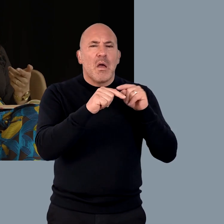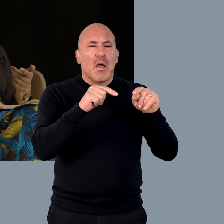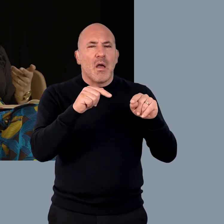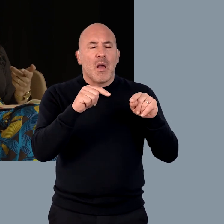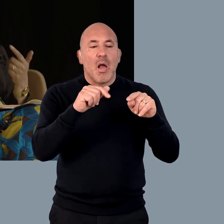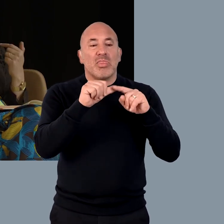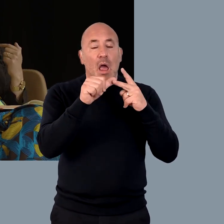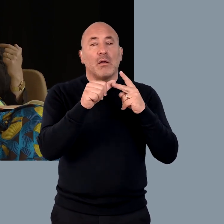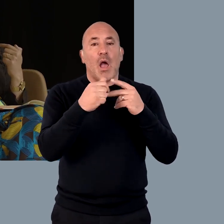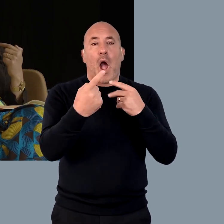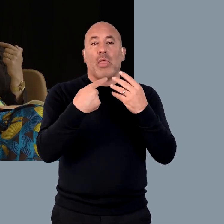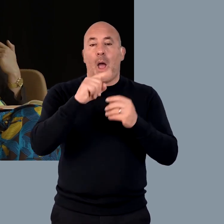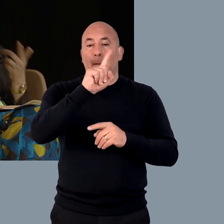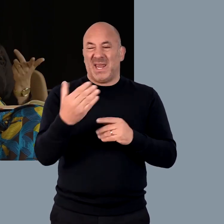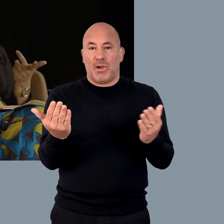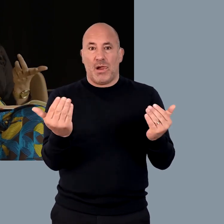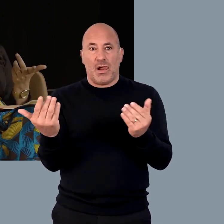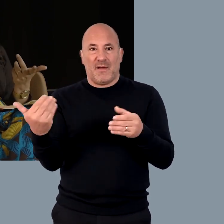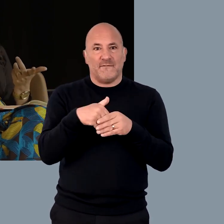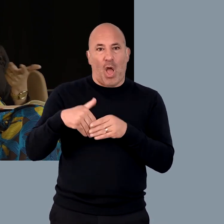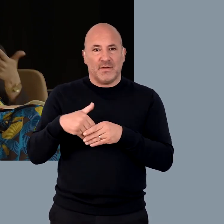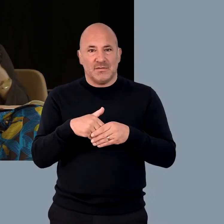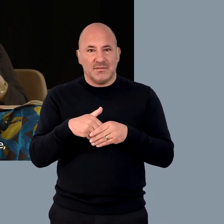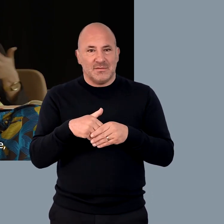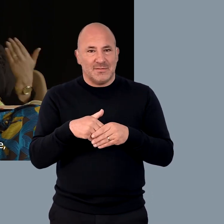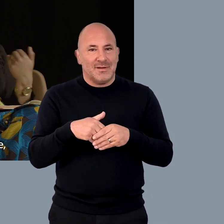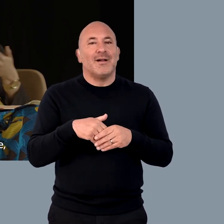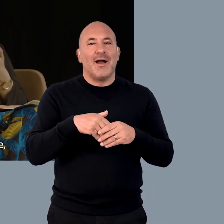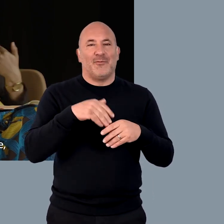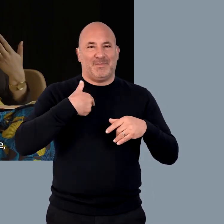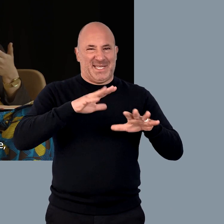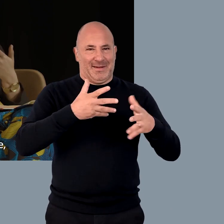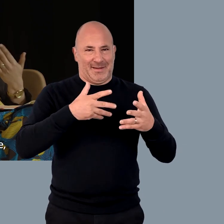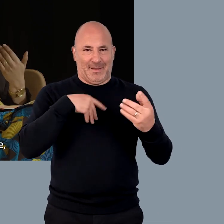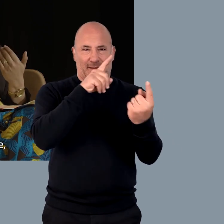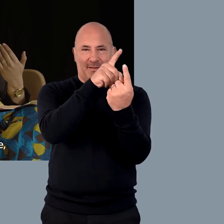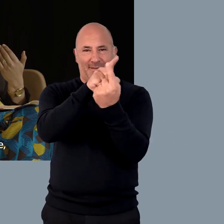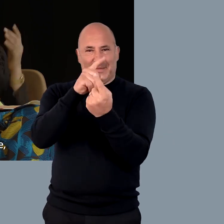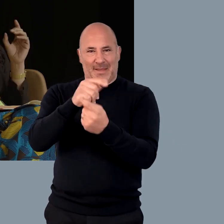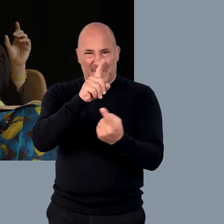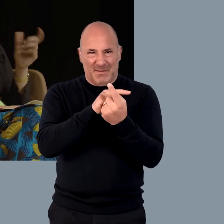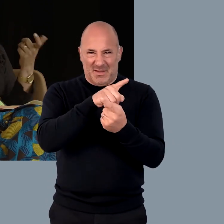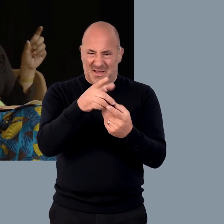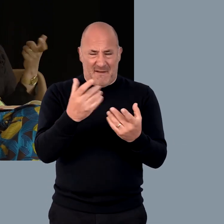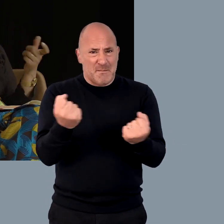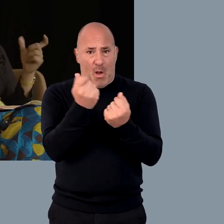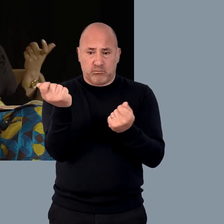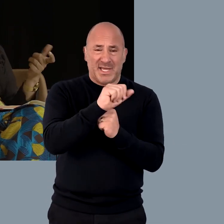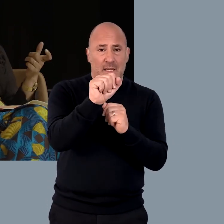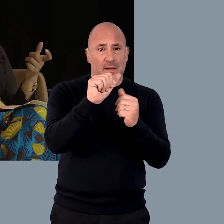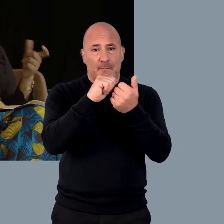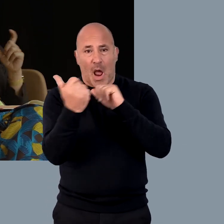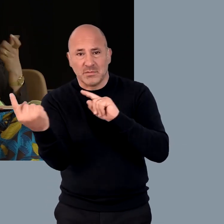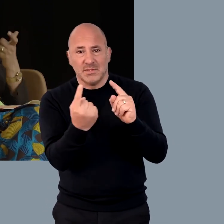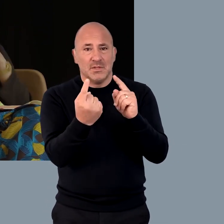way that they're done. And then the other thing was just bringing in other people. So we mentioned before about meeting people where they are, but that power of bringing